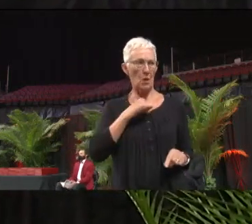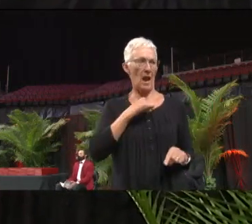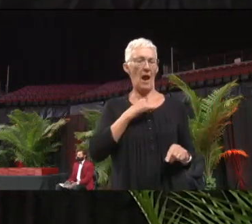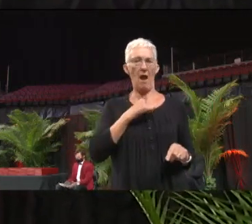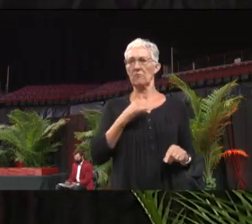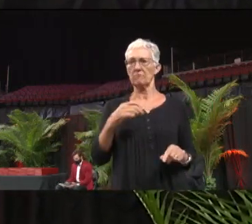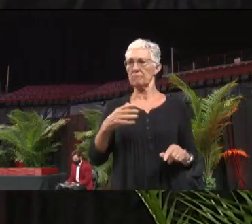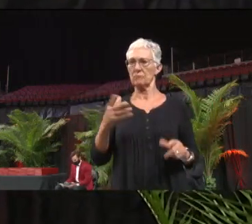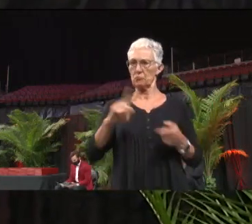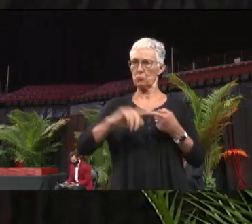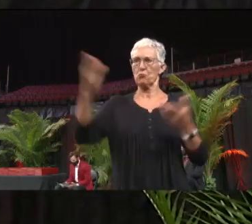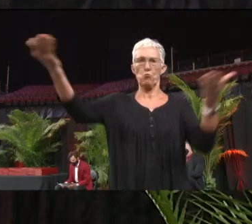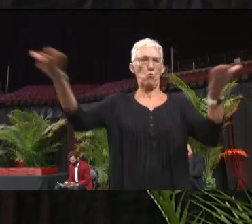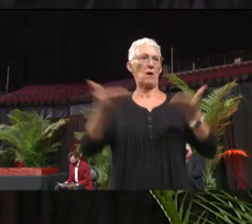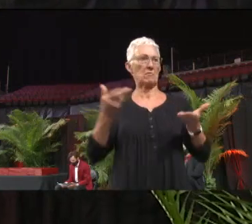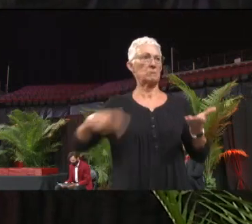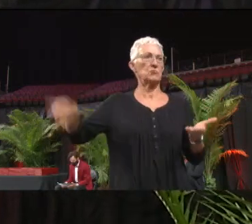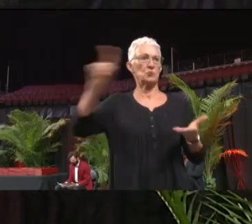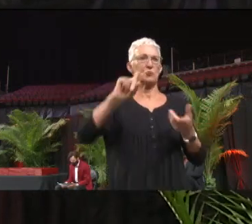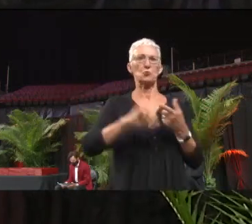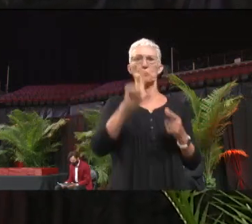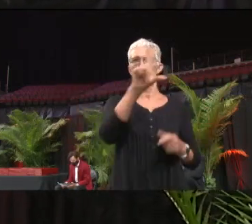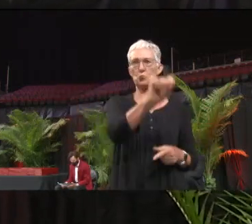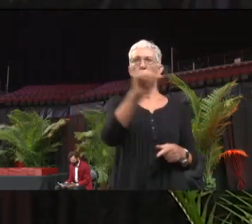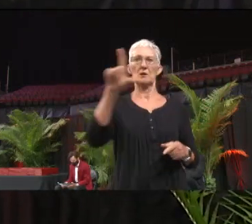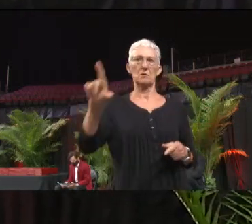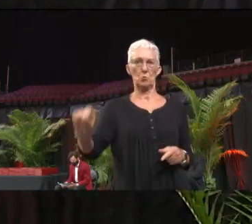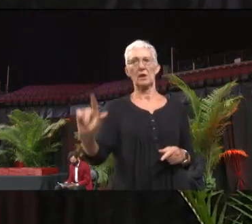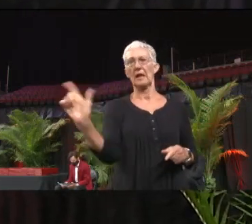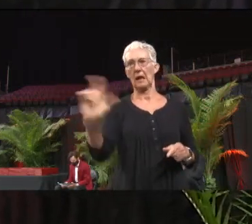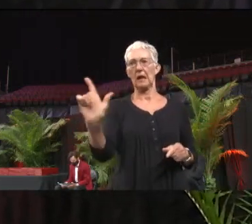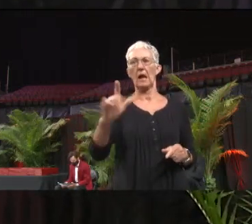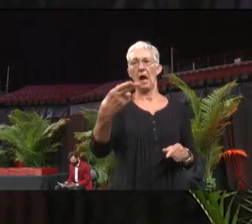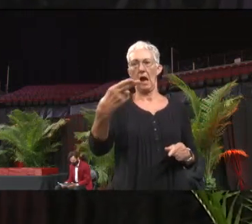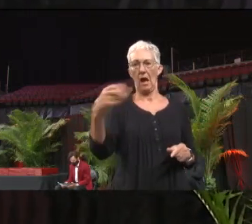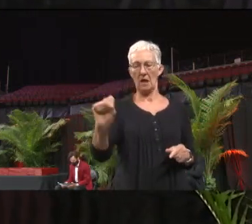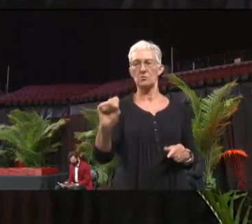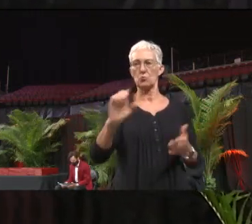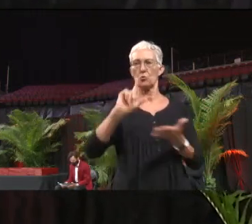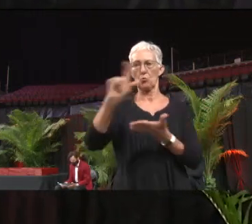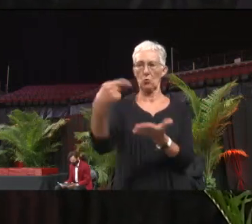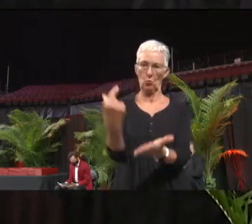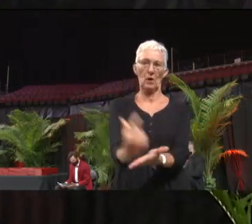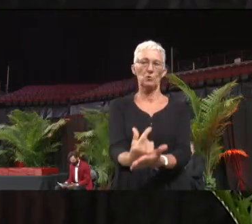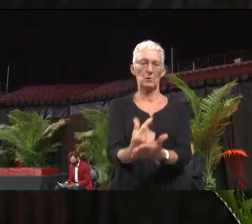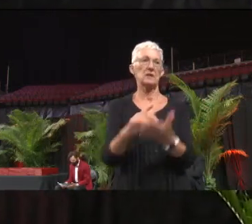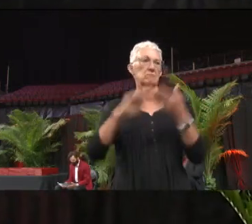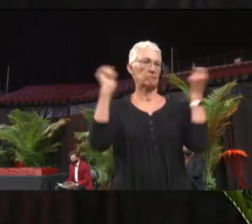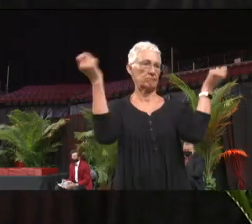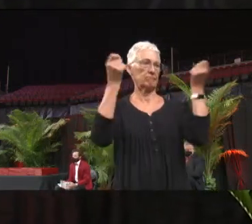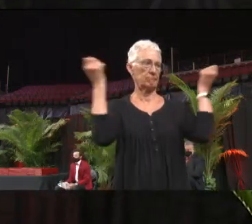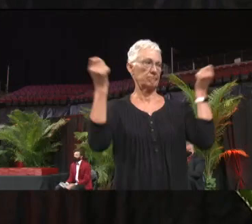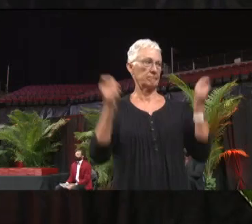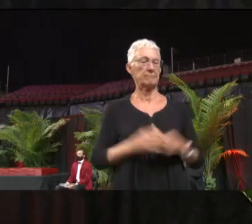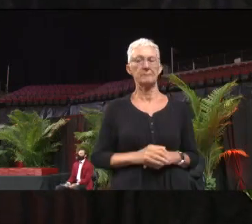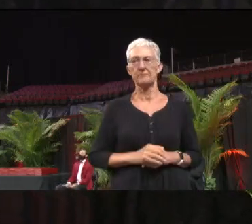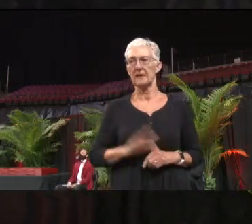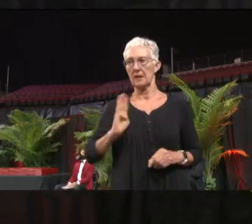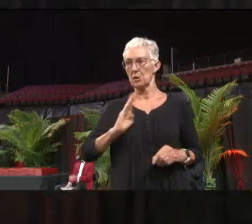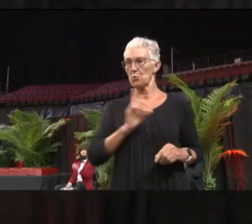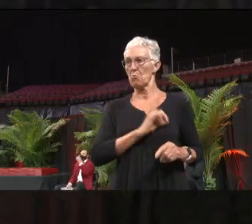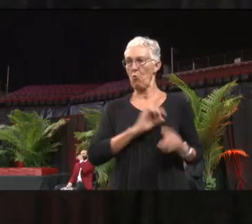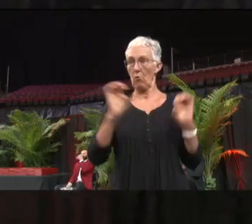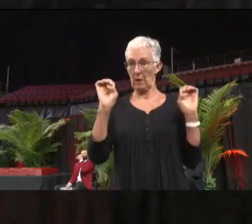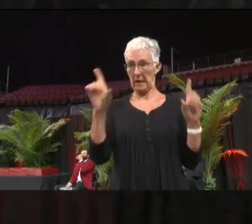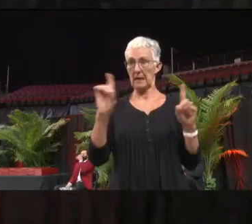to welcome you to the 2020 Lincoln High School Commencement Ceremony. The Board of Education has established